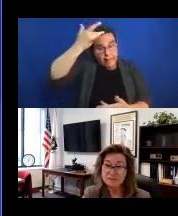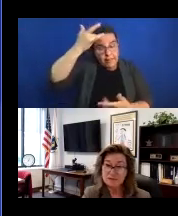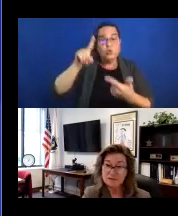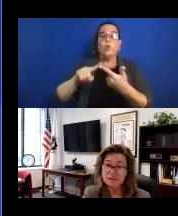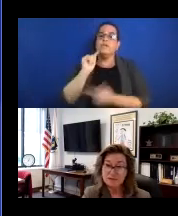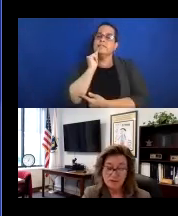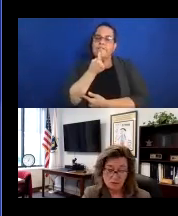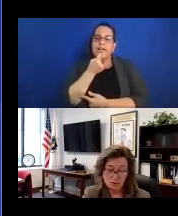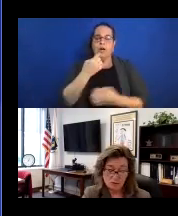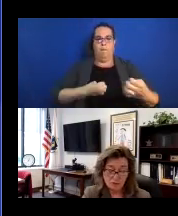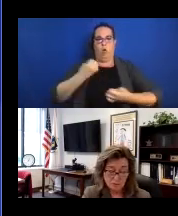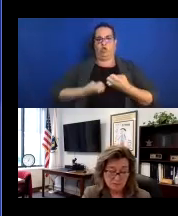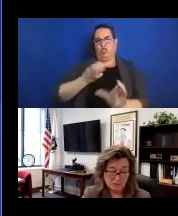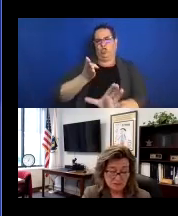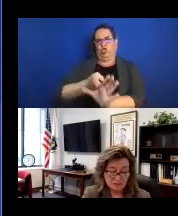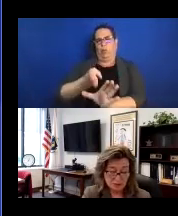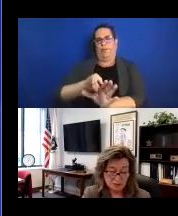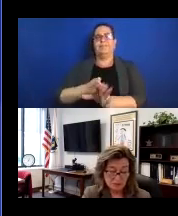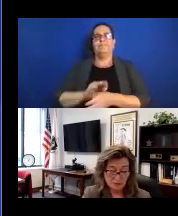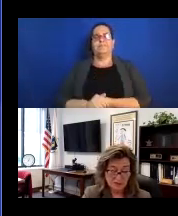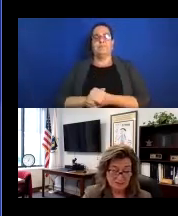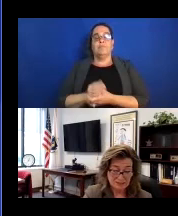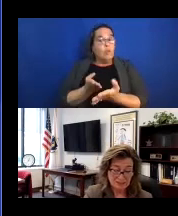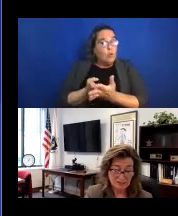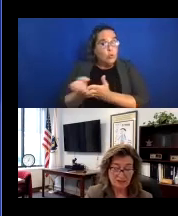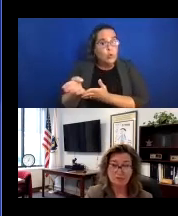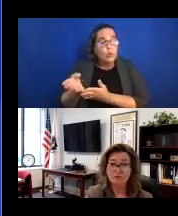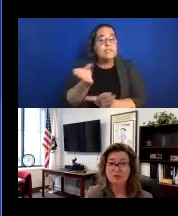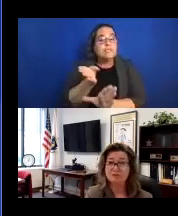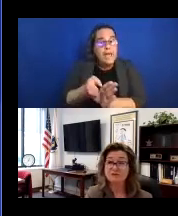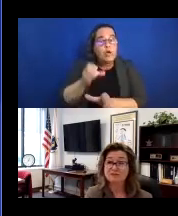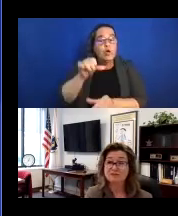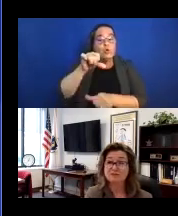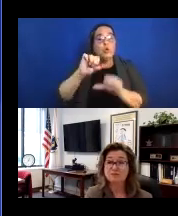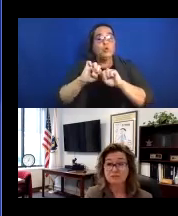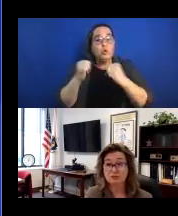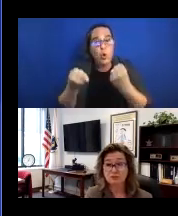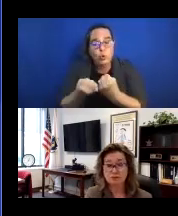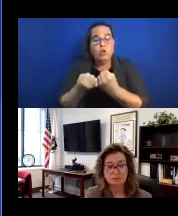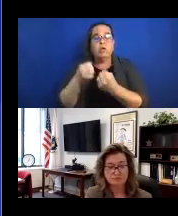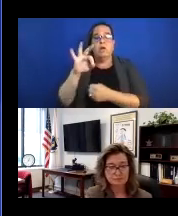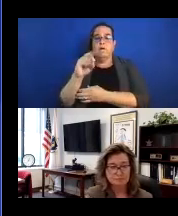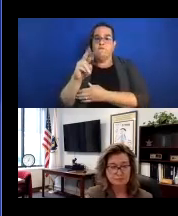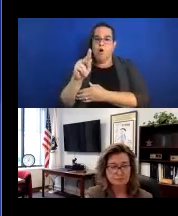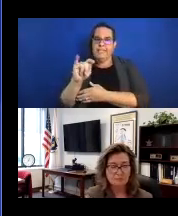disturbance through psychosocial, forensic, and program services research.